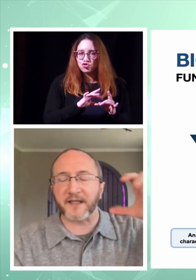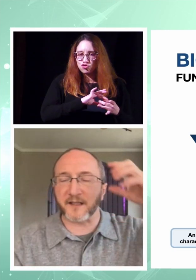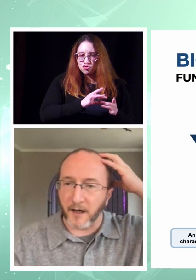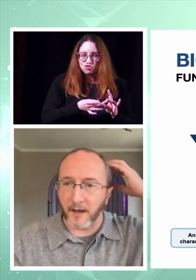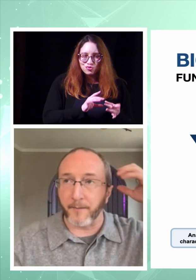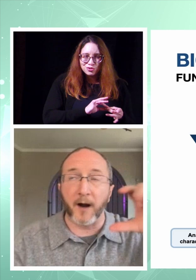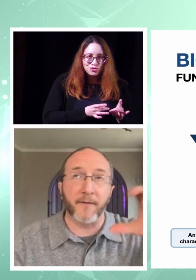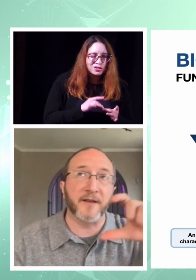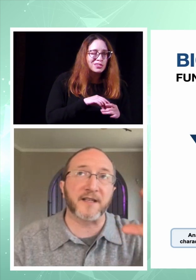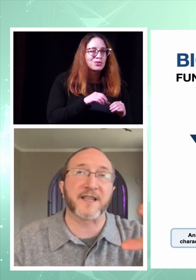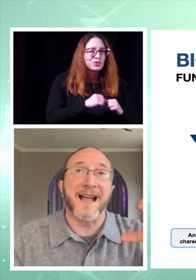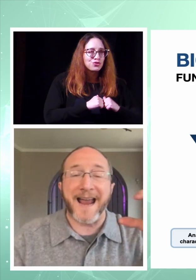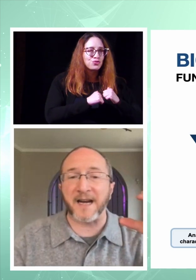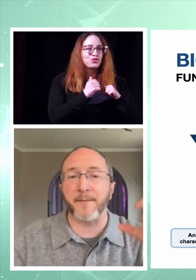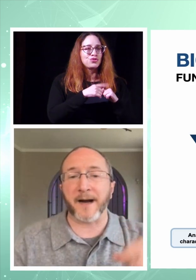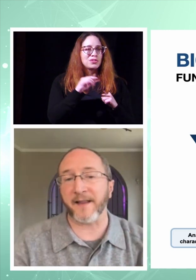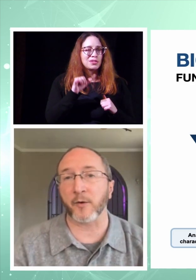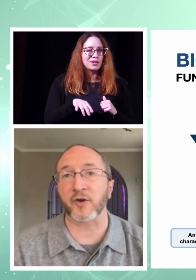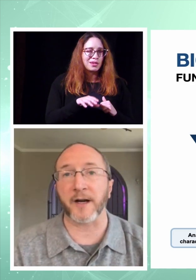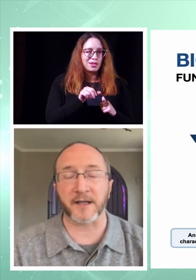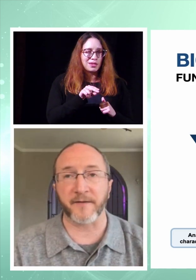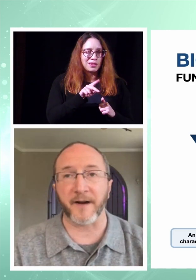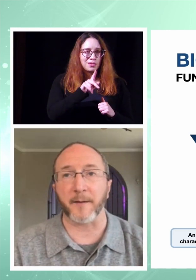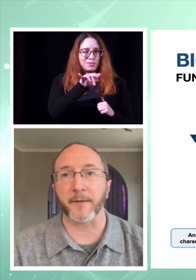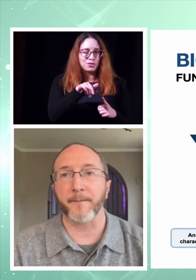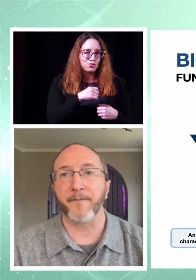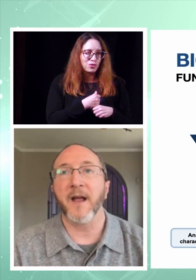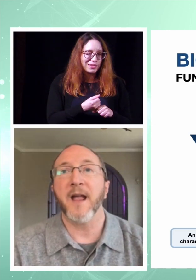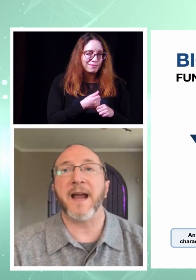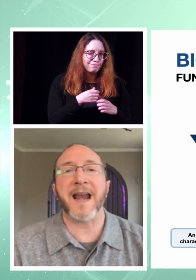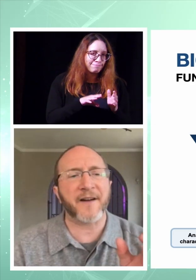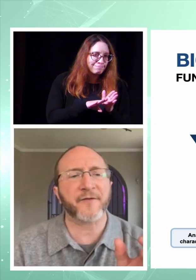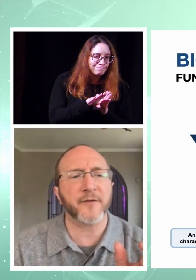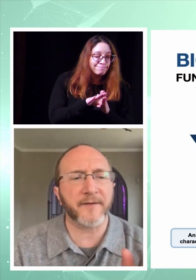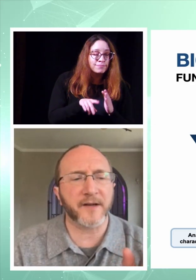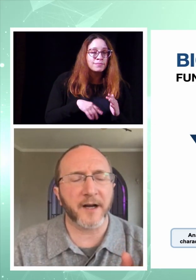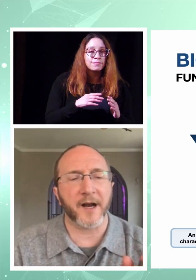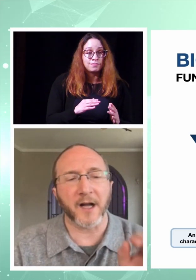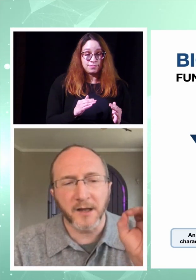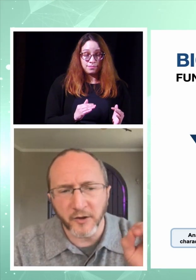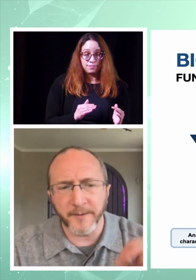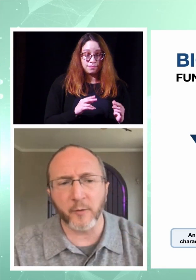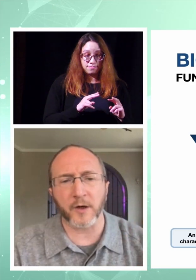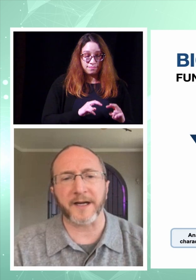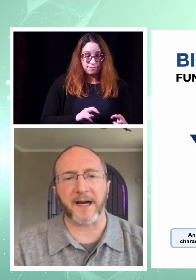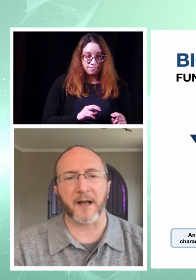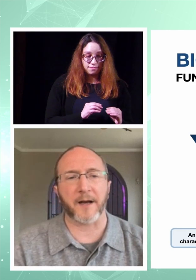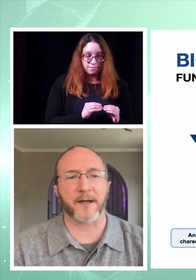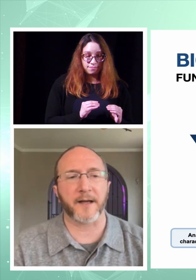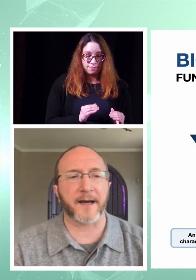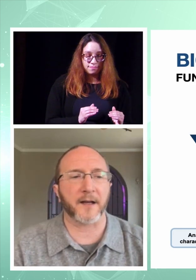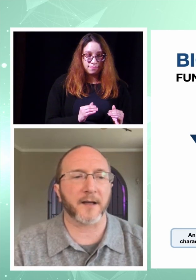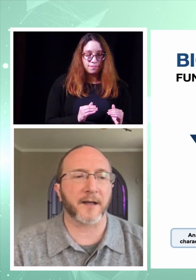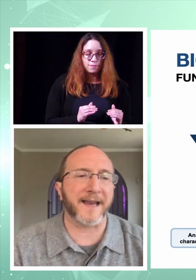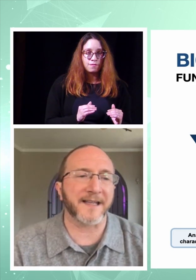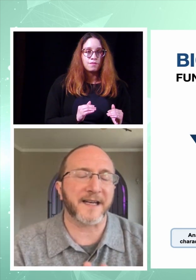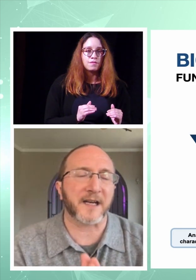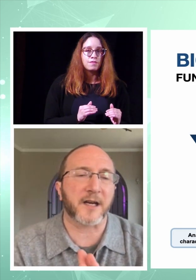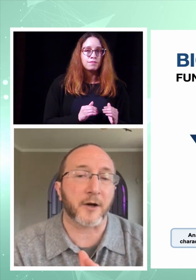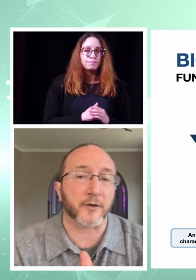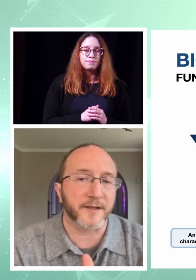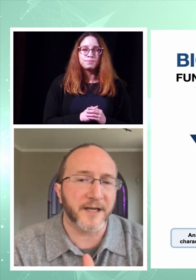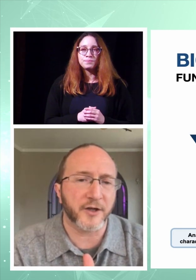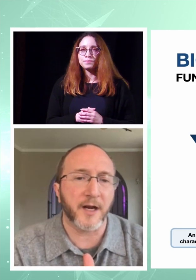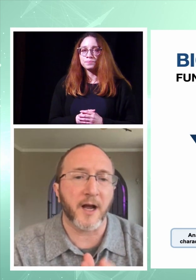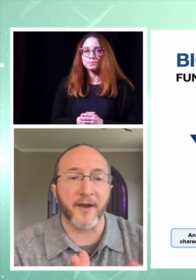of this antibody that we're trying to develop. And after they've done a little bit of work in